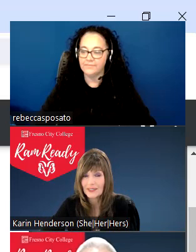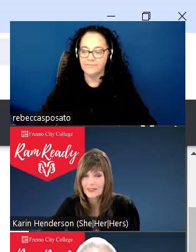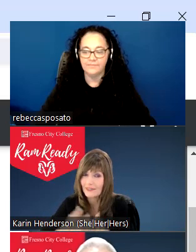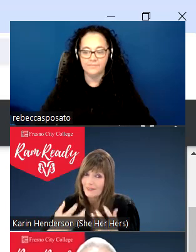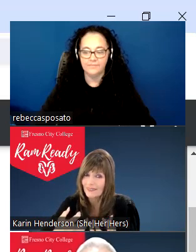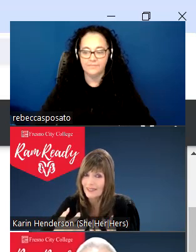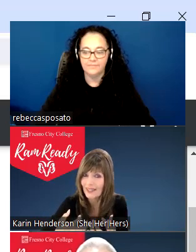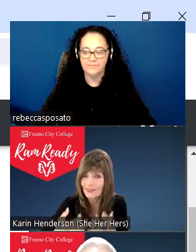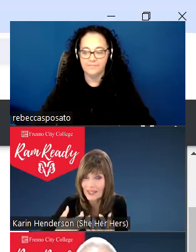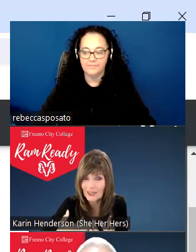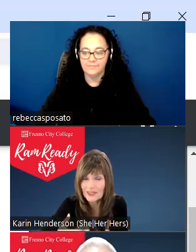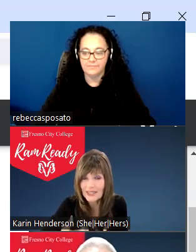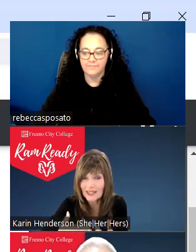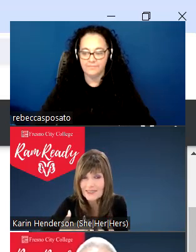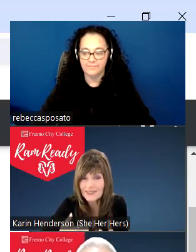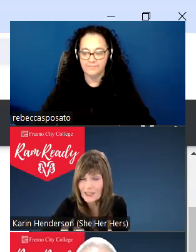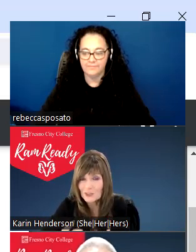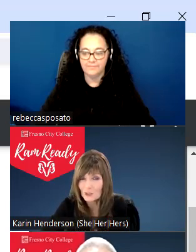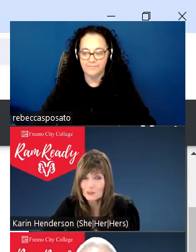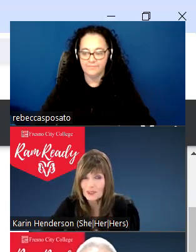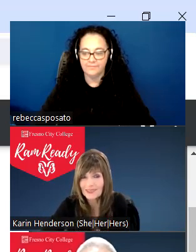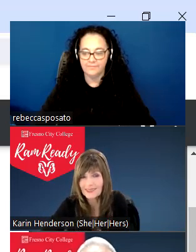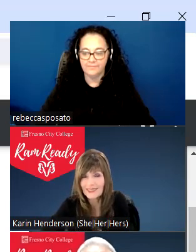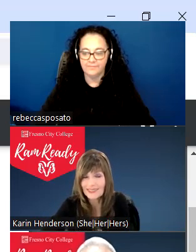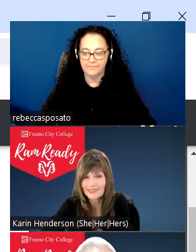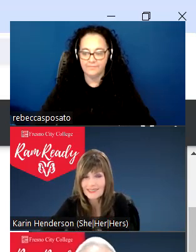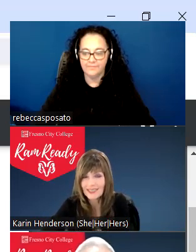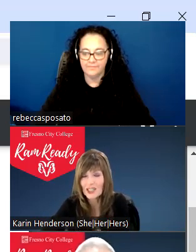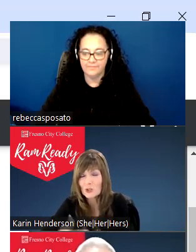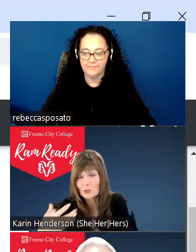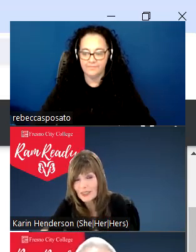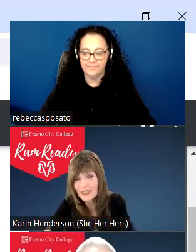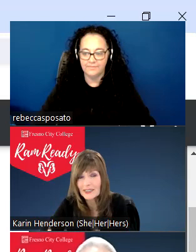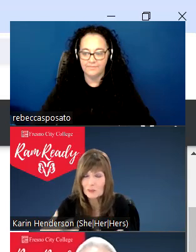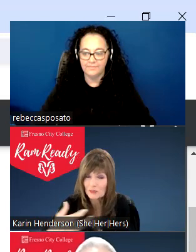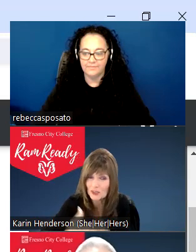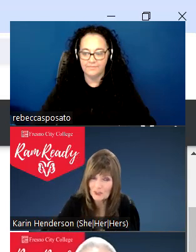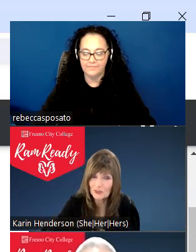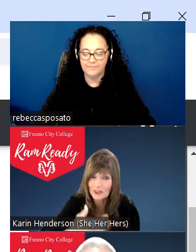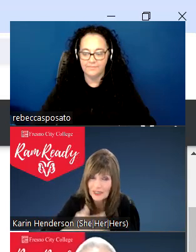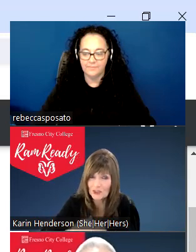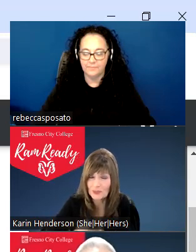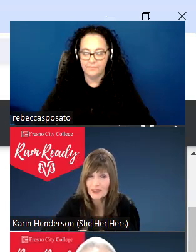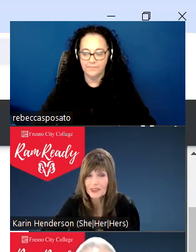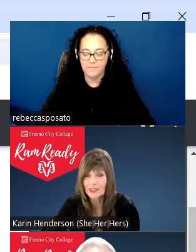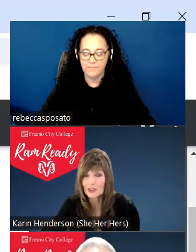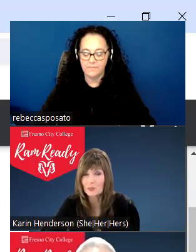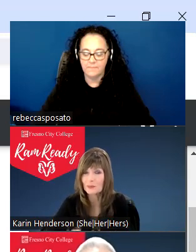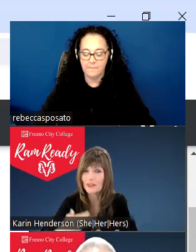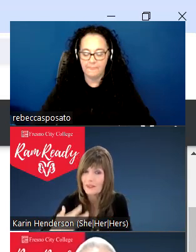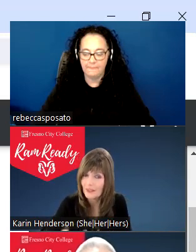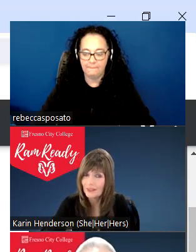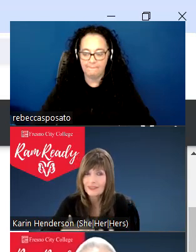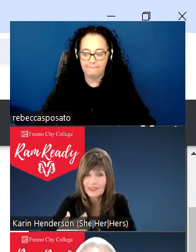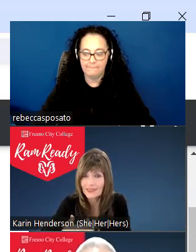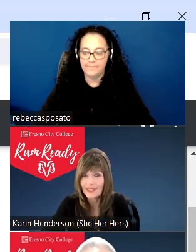And how does it sound to you? I mean, and I know reading it can be very different than actually being in the class, but I